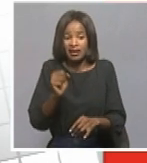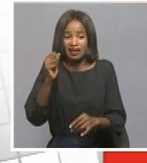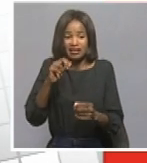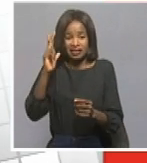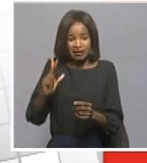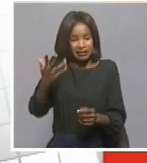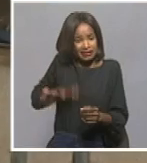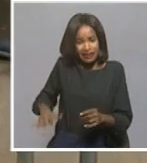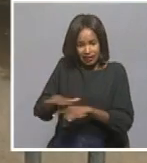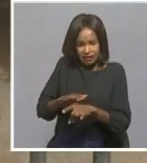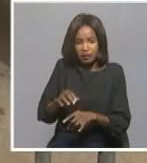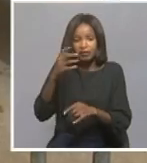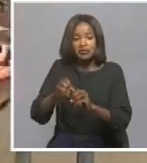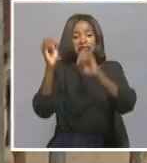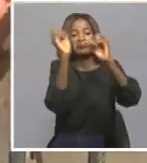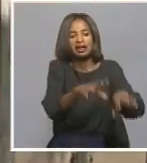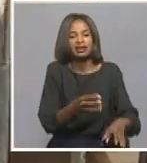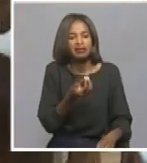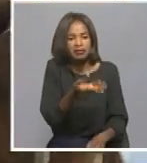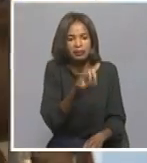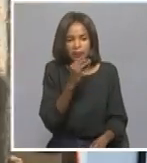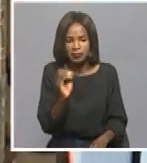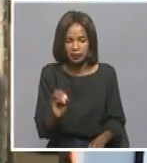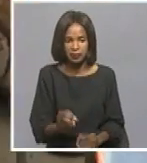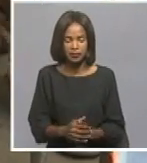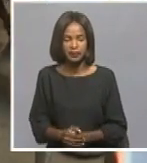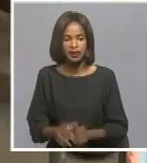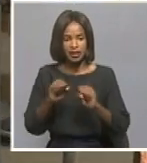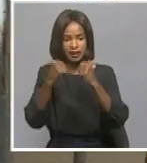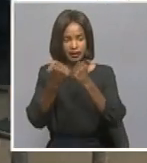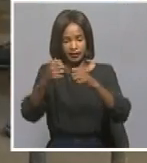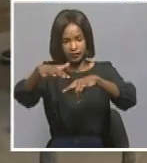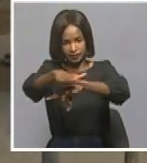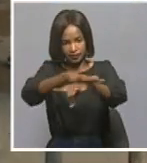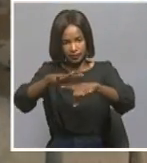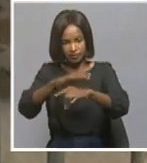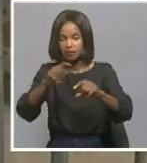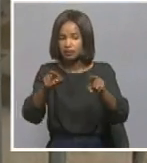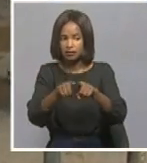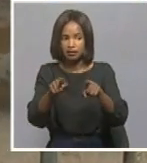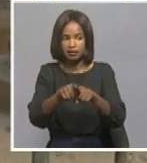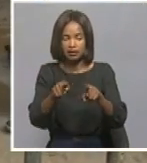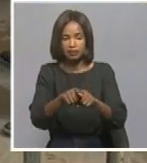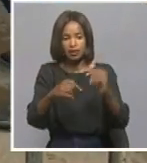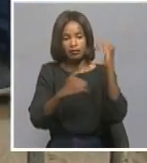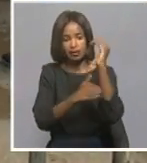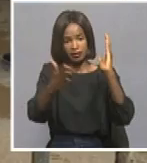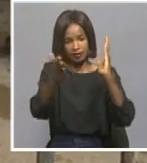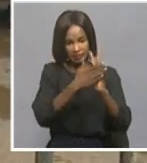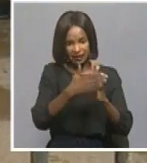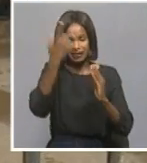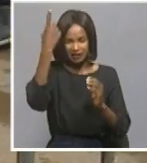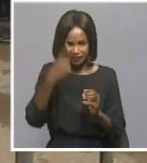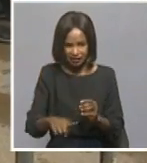the owners are afraid, we just take them in. The SPCA is also on lockdown, but the organization